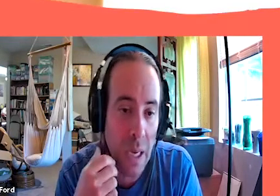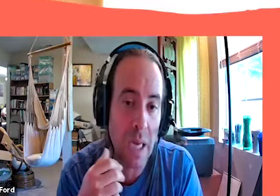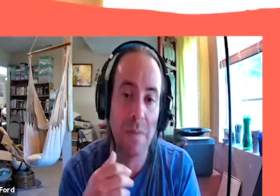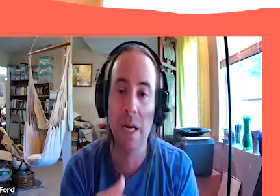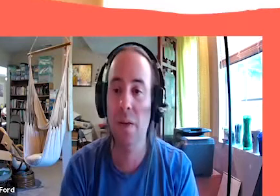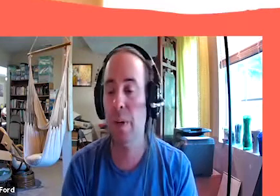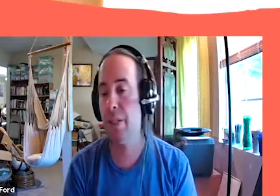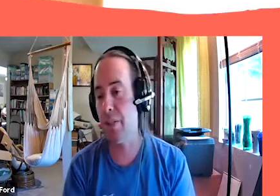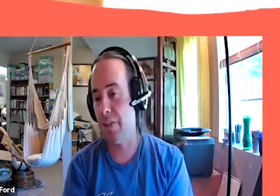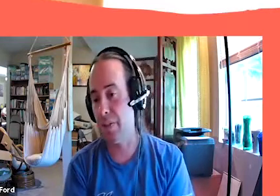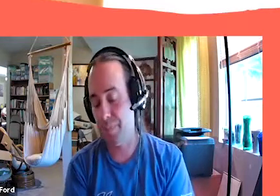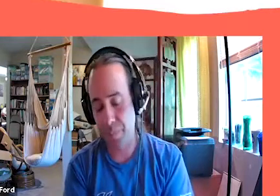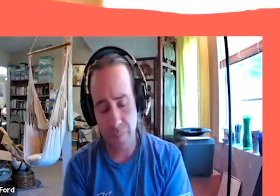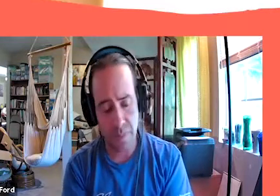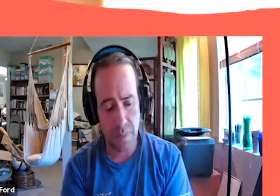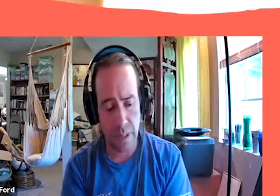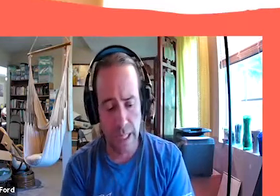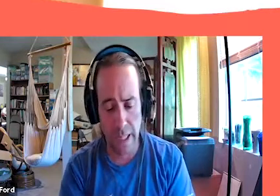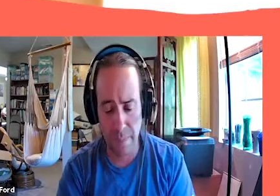Okay, evaluations.